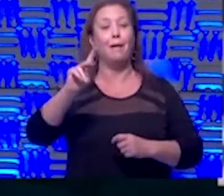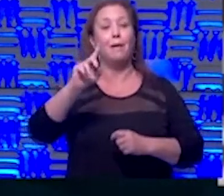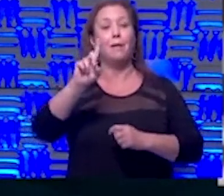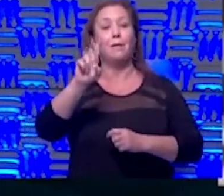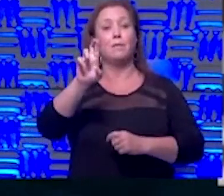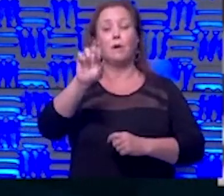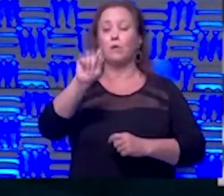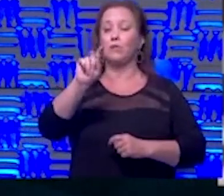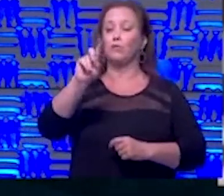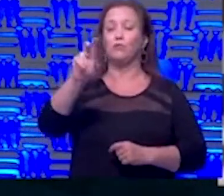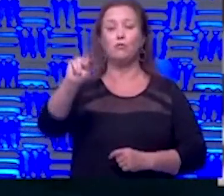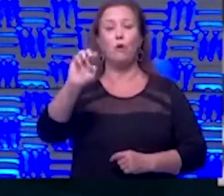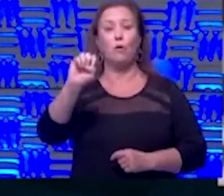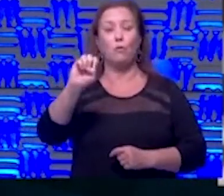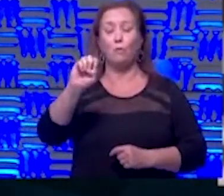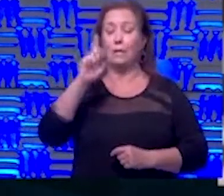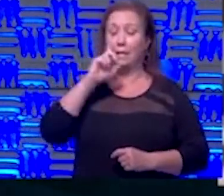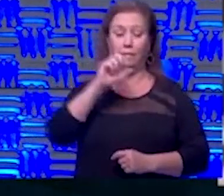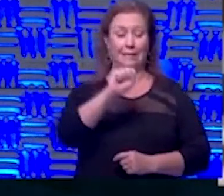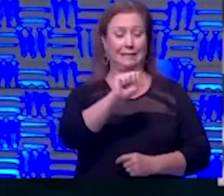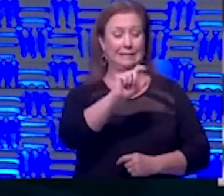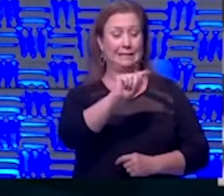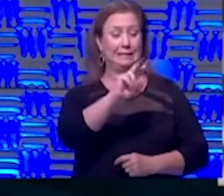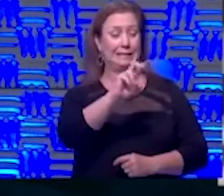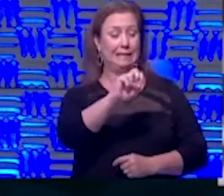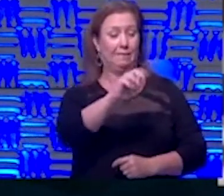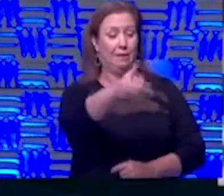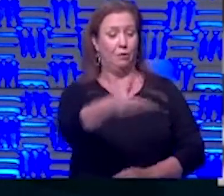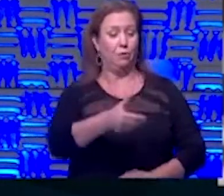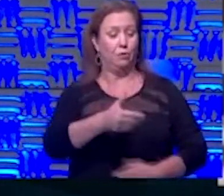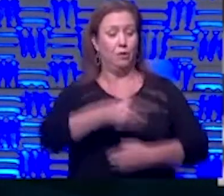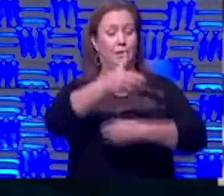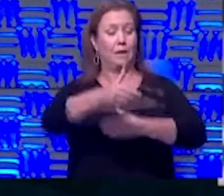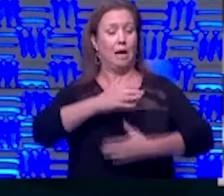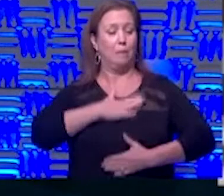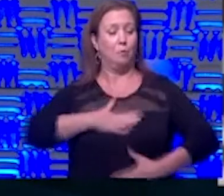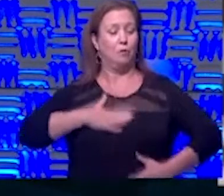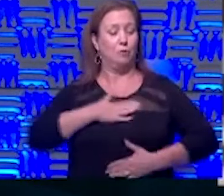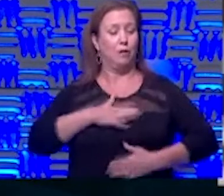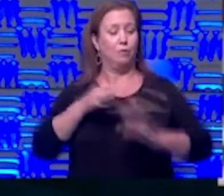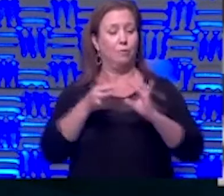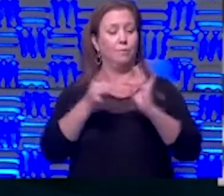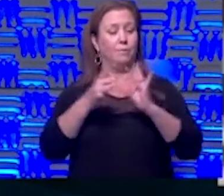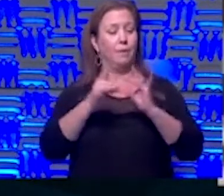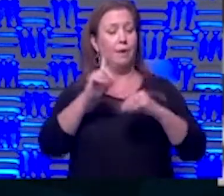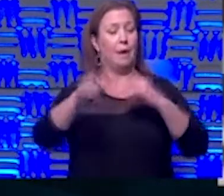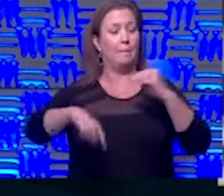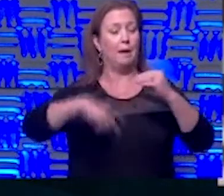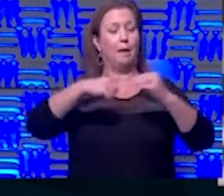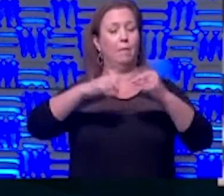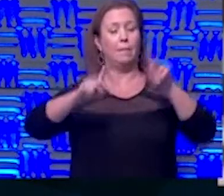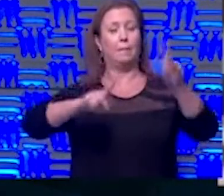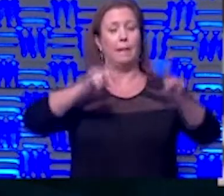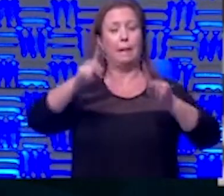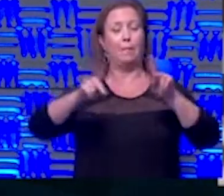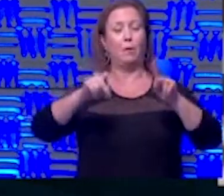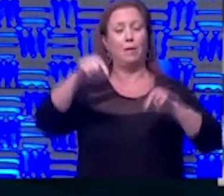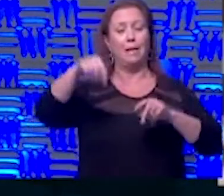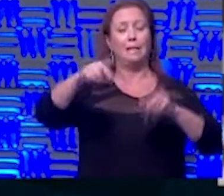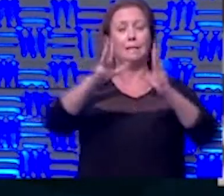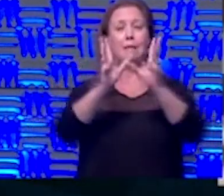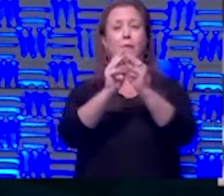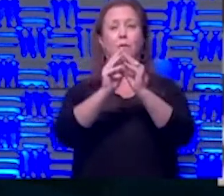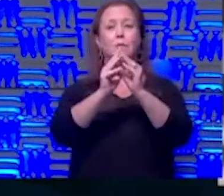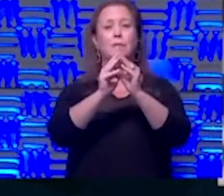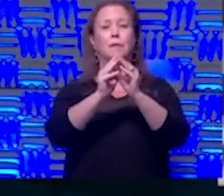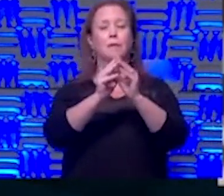Stone, if Dr. Stites introduces you next, I'd appreciate you telling our listeners and the people in this press conference a little bit